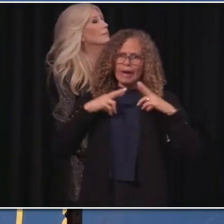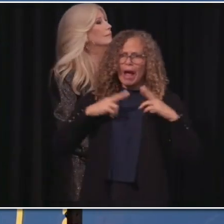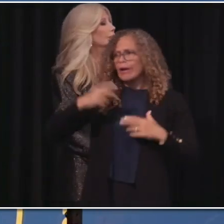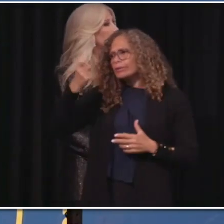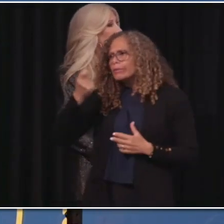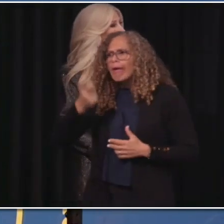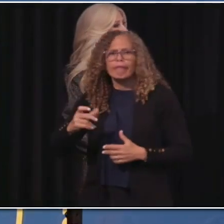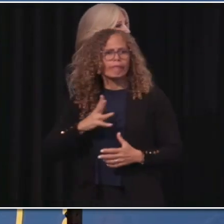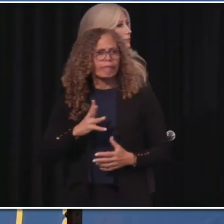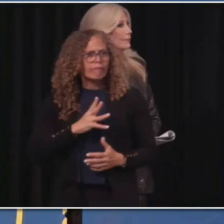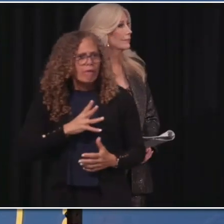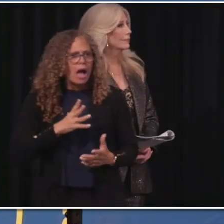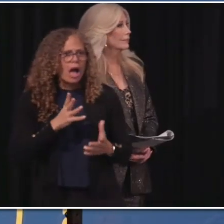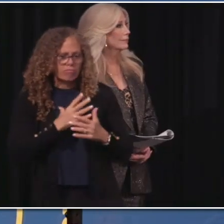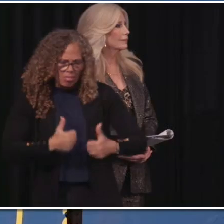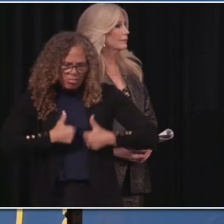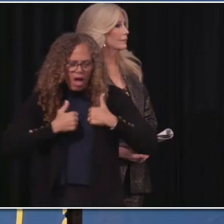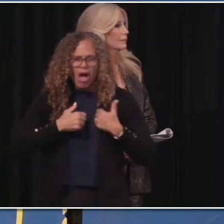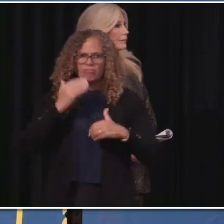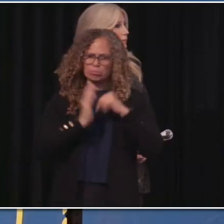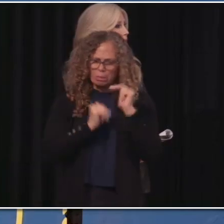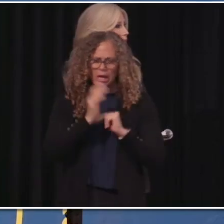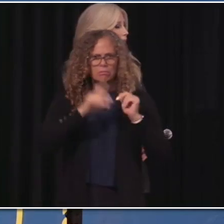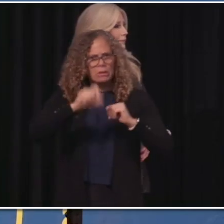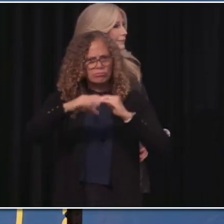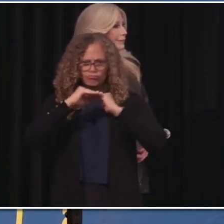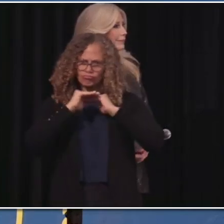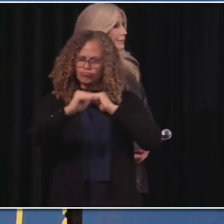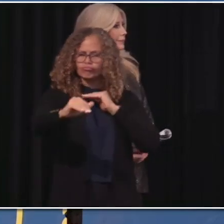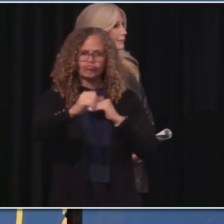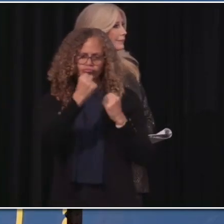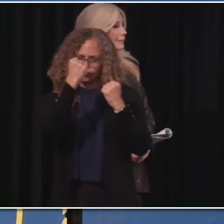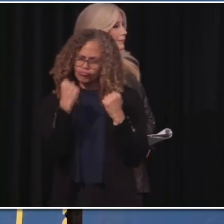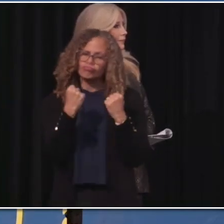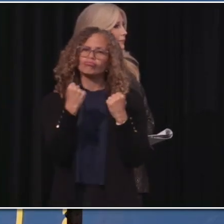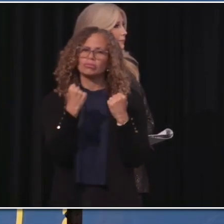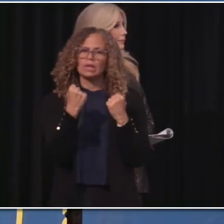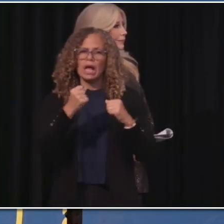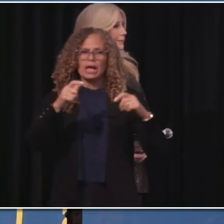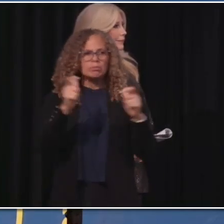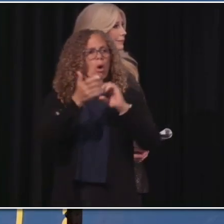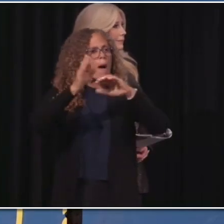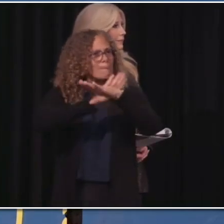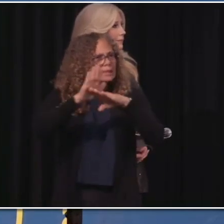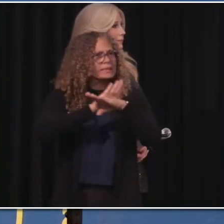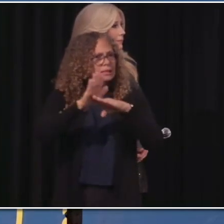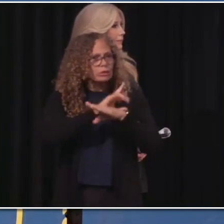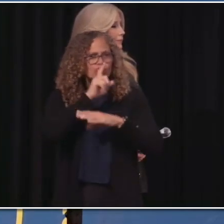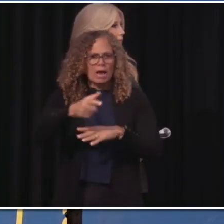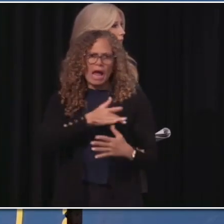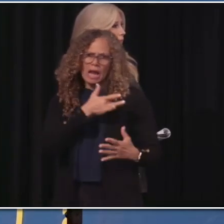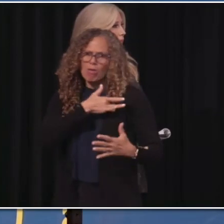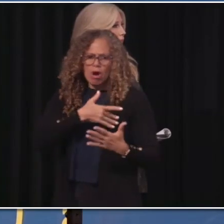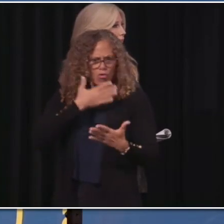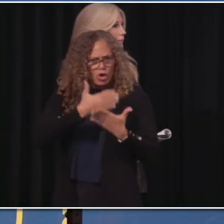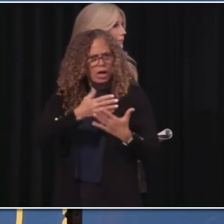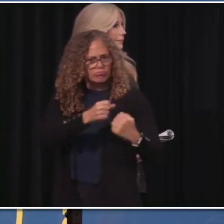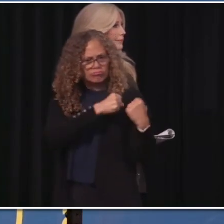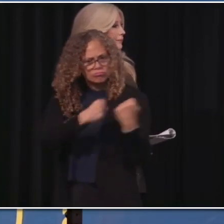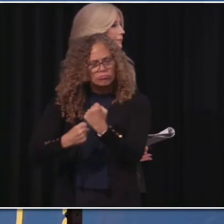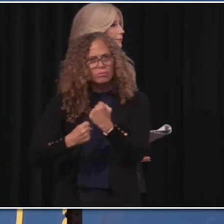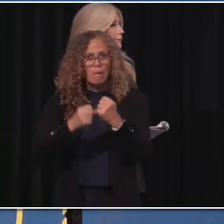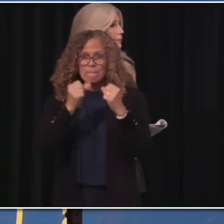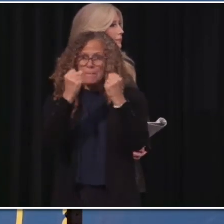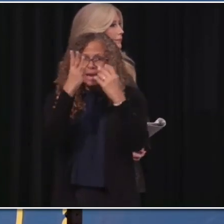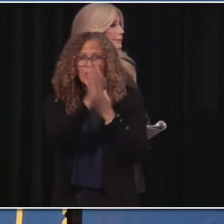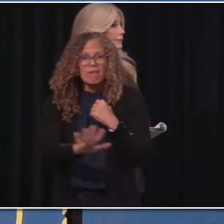workers can build a life of purpose and stability, and that small businesses, the beating heart of many of our